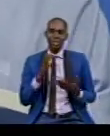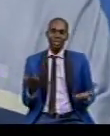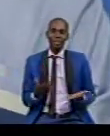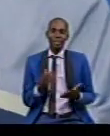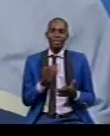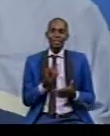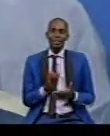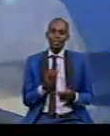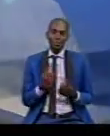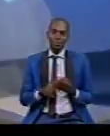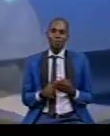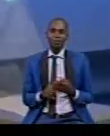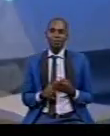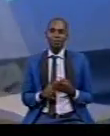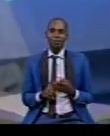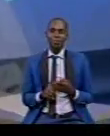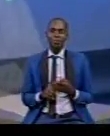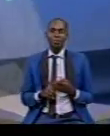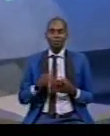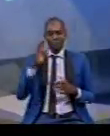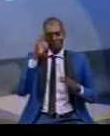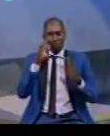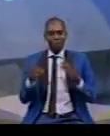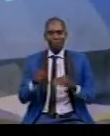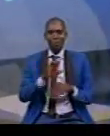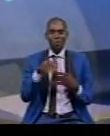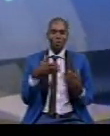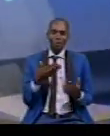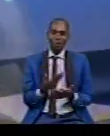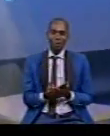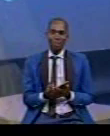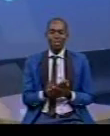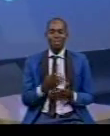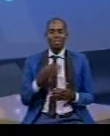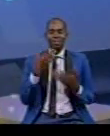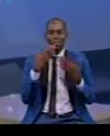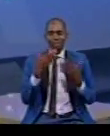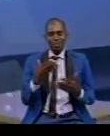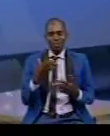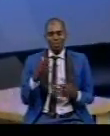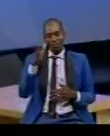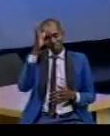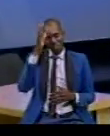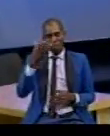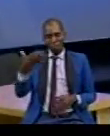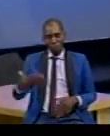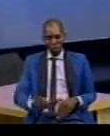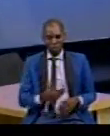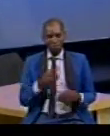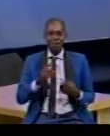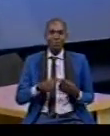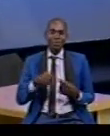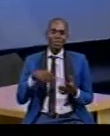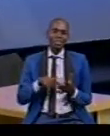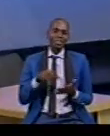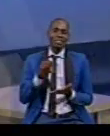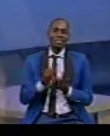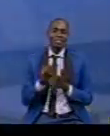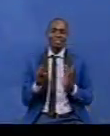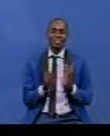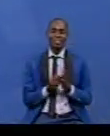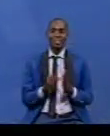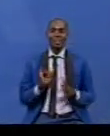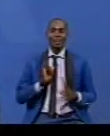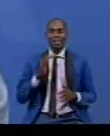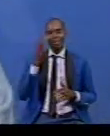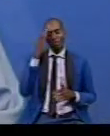brings restoration. He comes to give restoration. If you knew the Lord before, but then